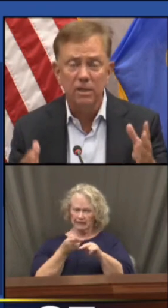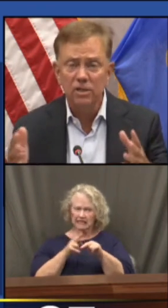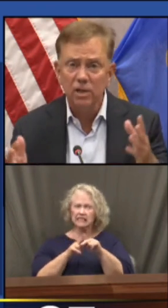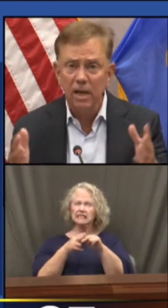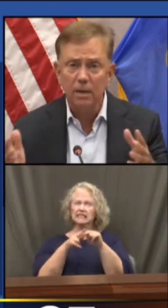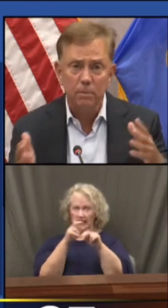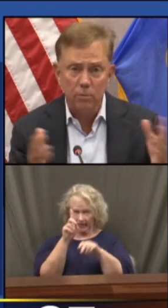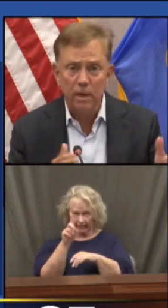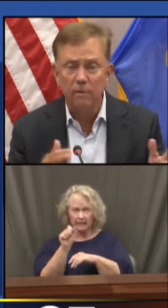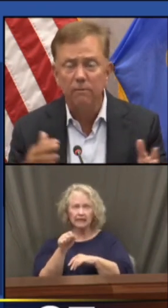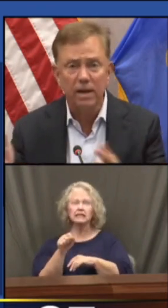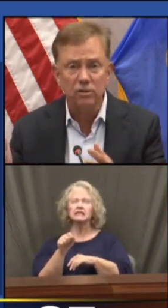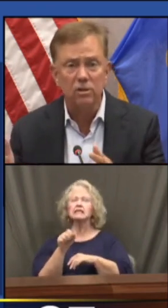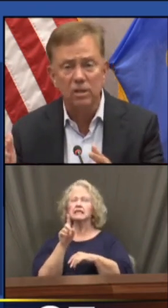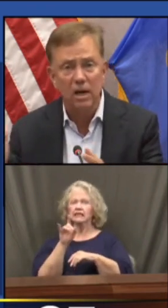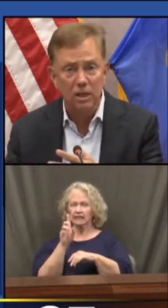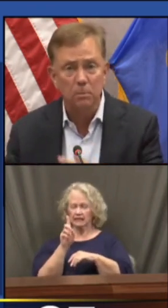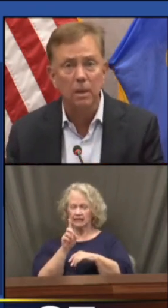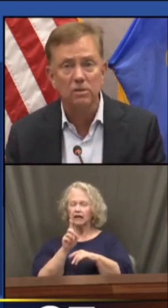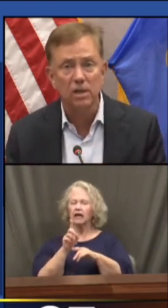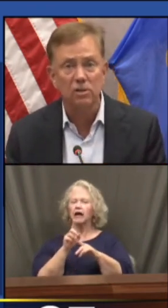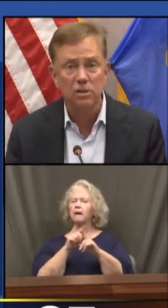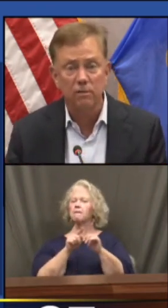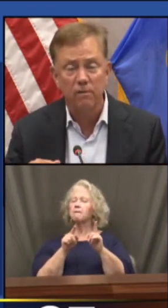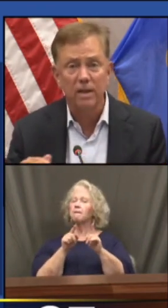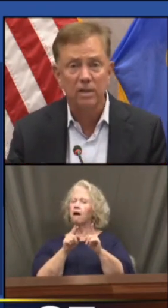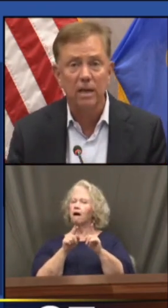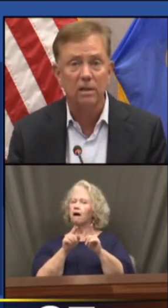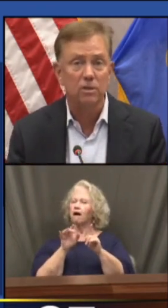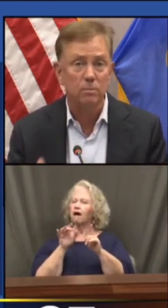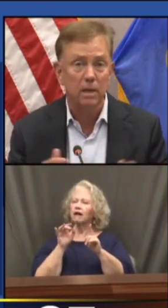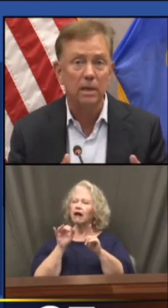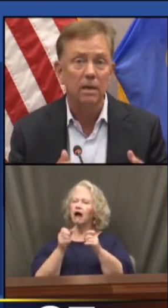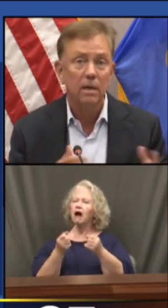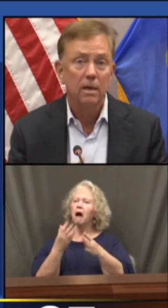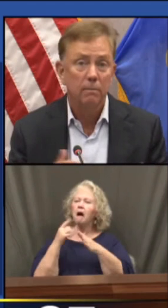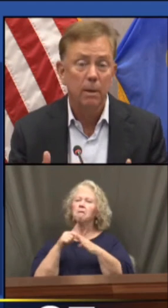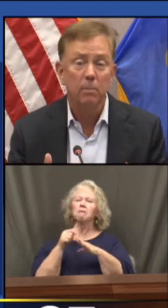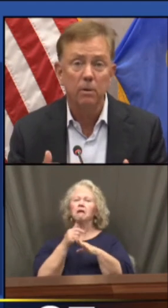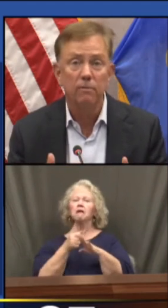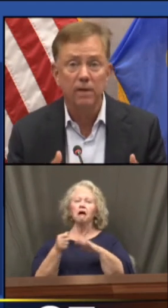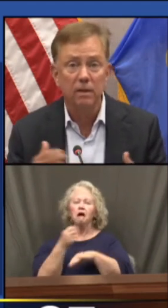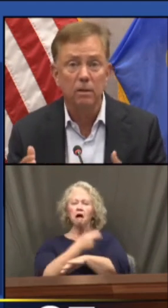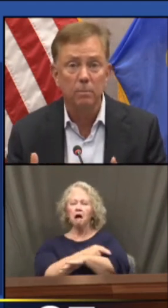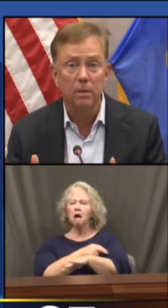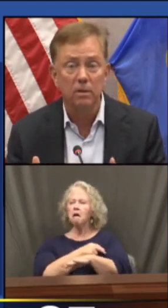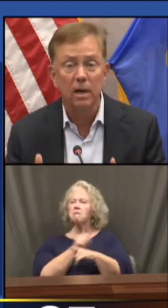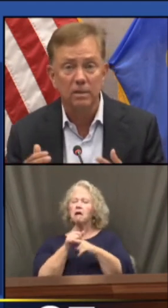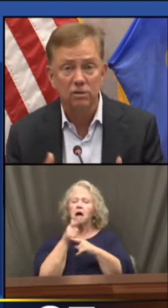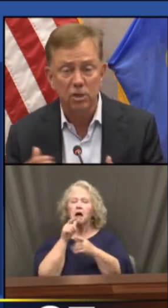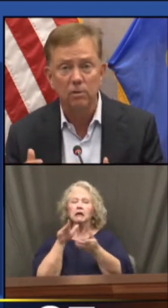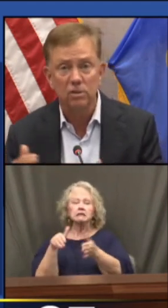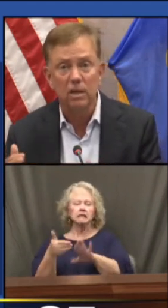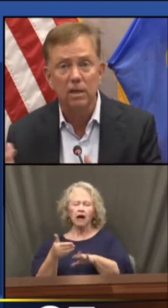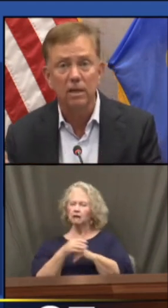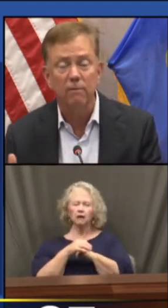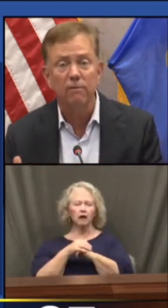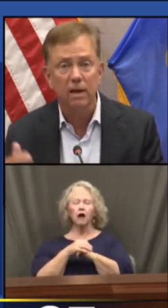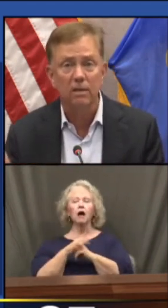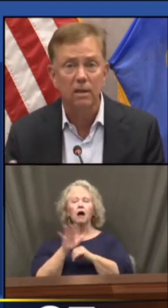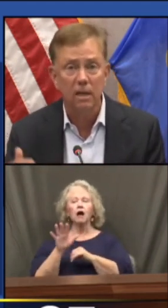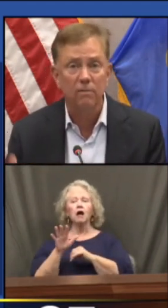but a disconnect between infections and hospitalizations and fatalities, meaning people are infected, but they're not